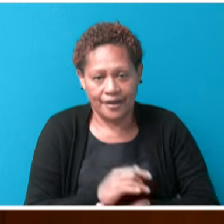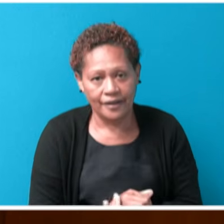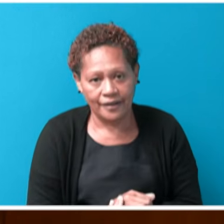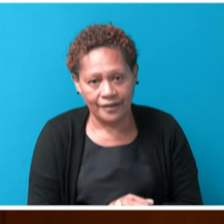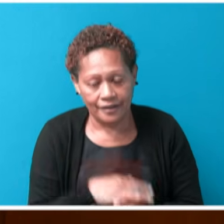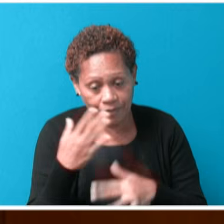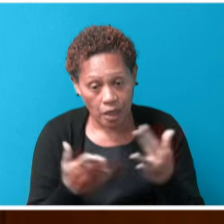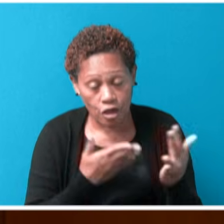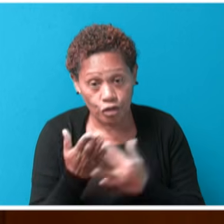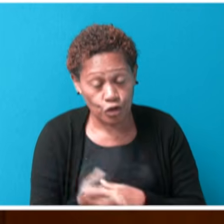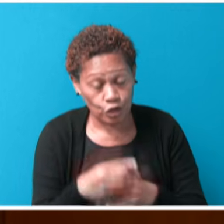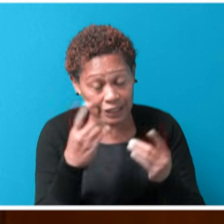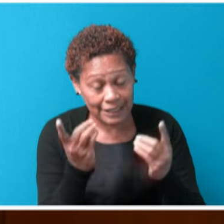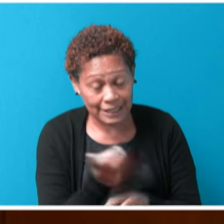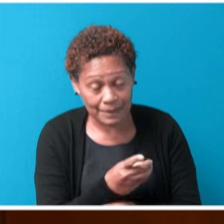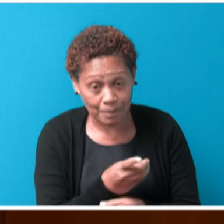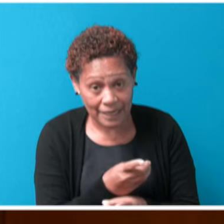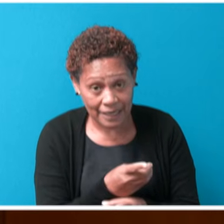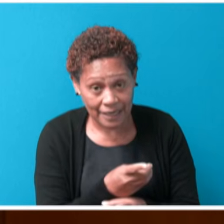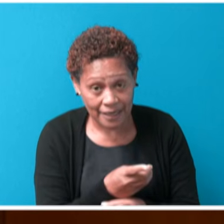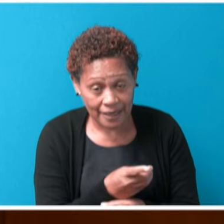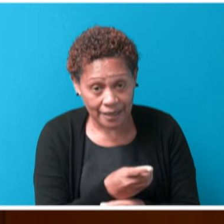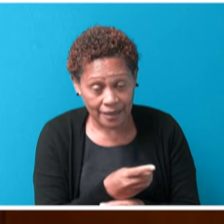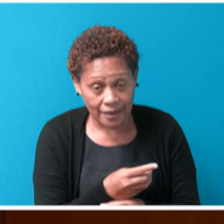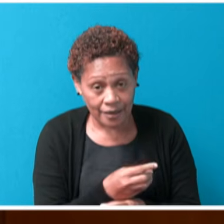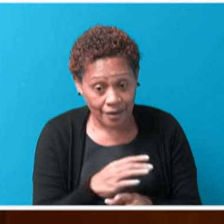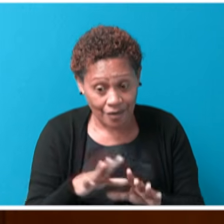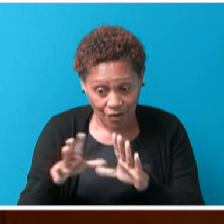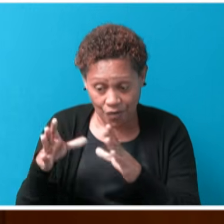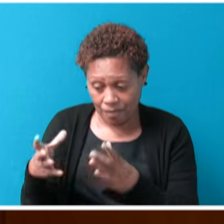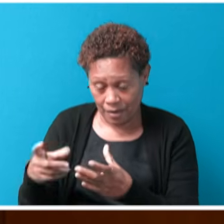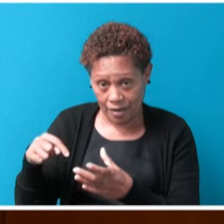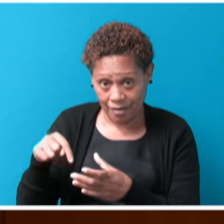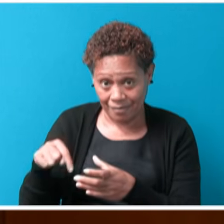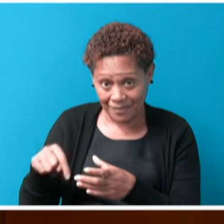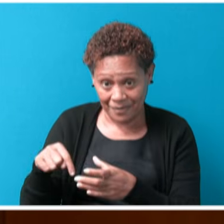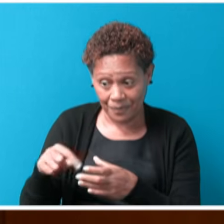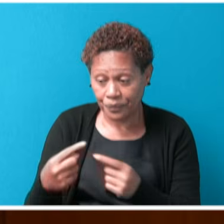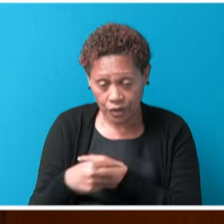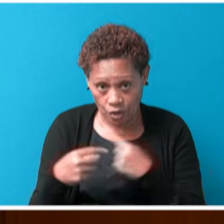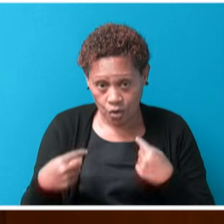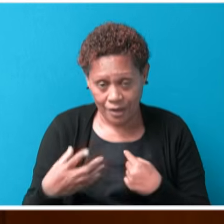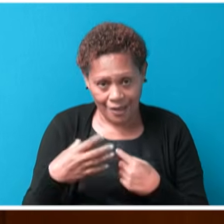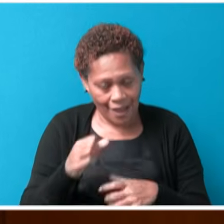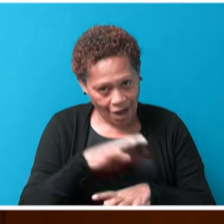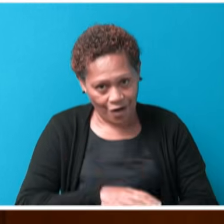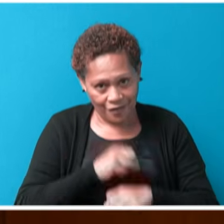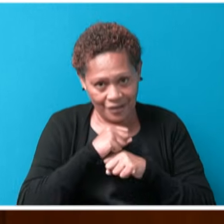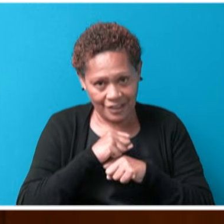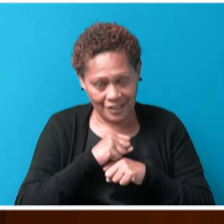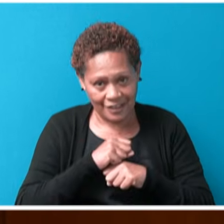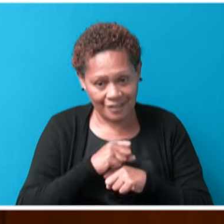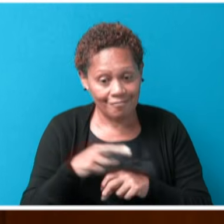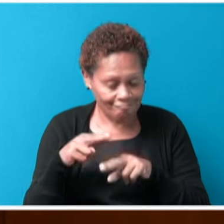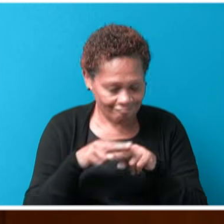Through disciplined policy implementation and whole-of-government coordination, we are confident that Fiji